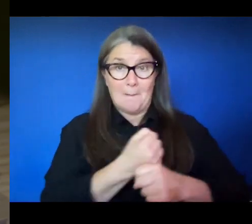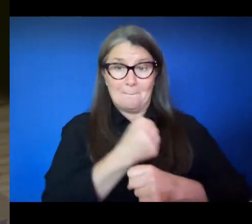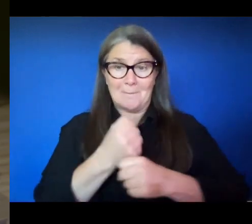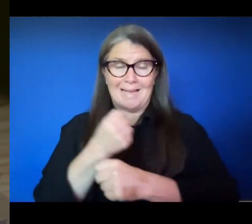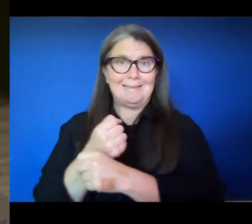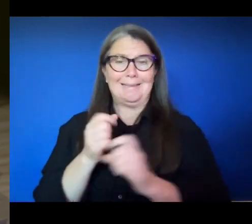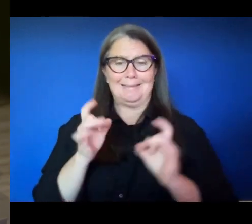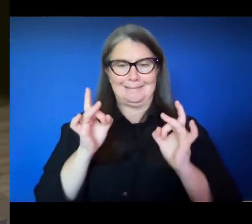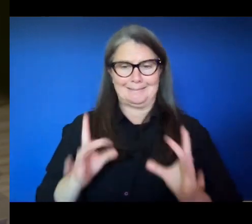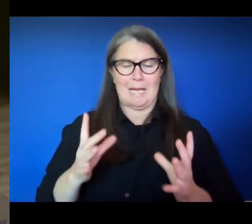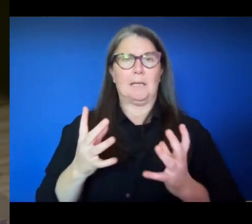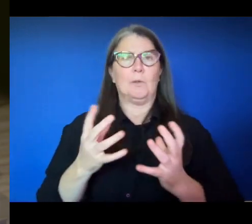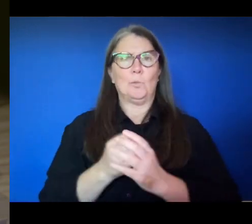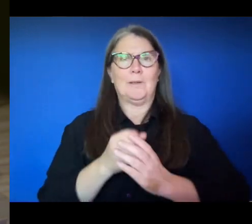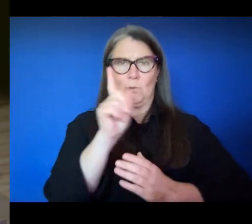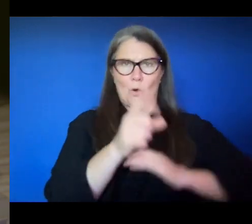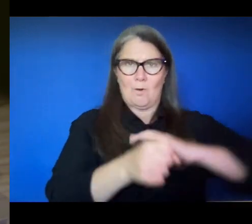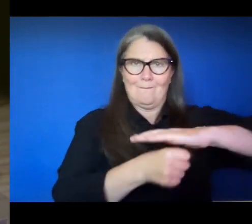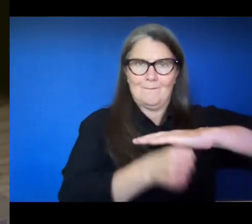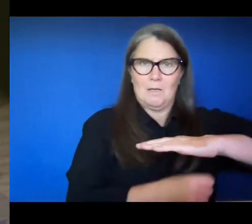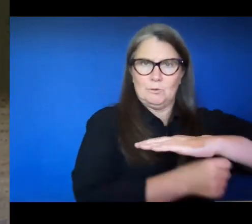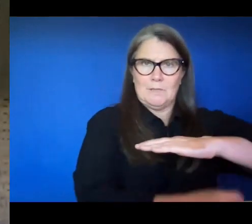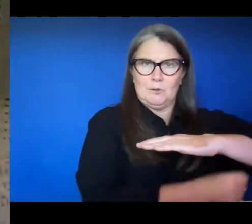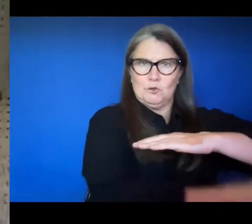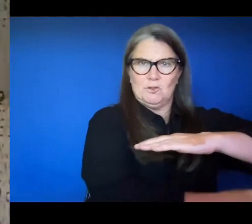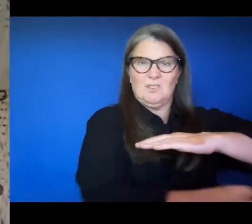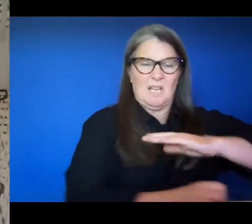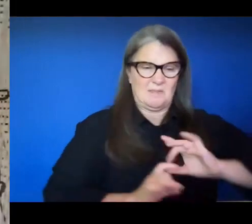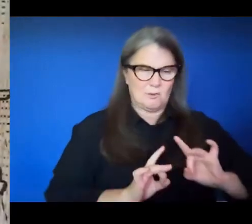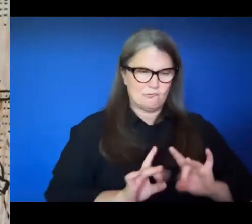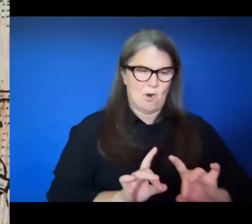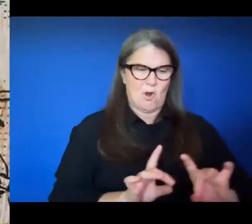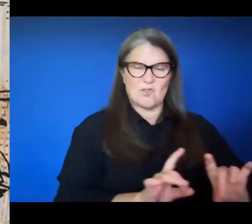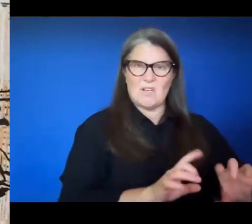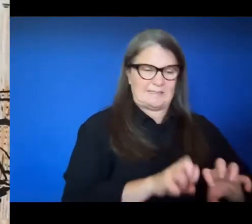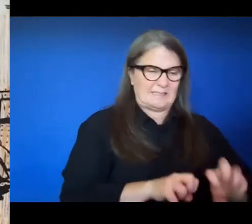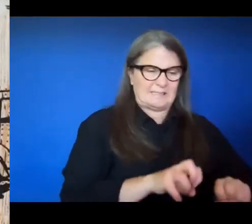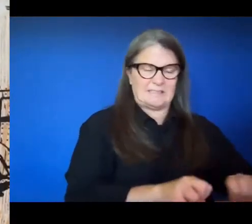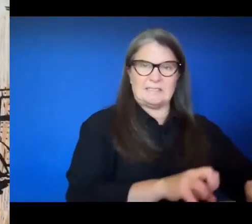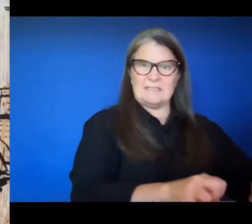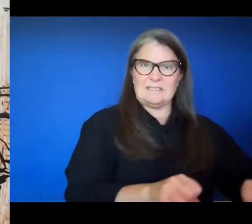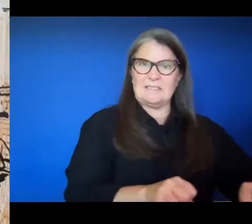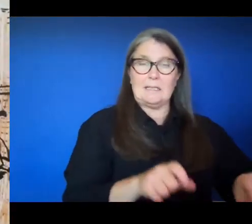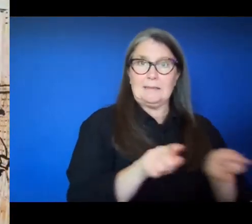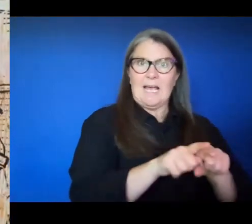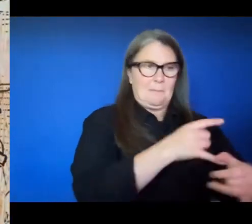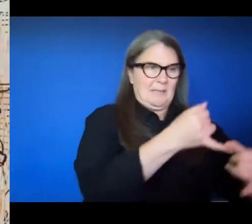and the rot in the foundations in the colonial institutions.